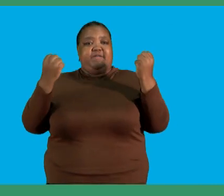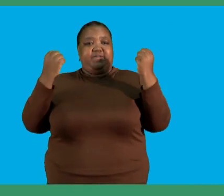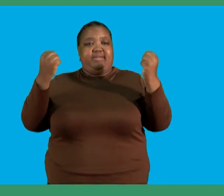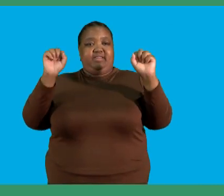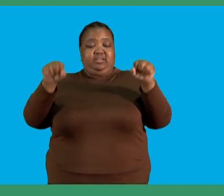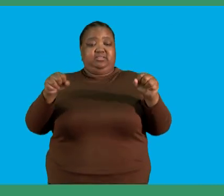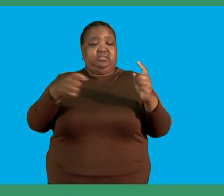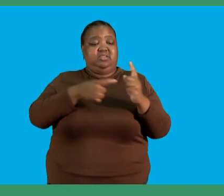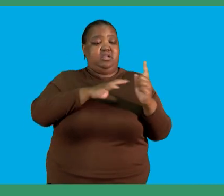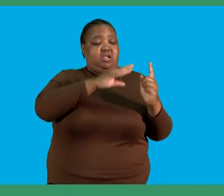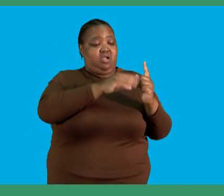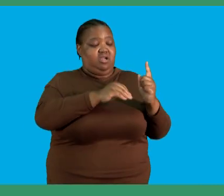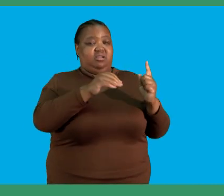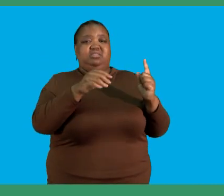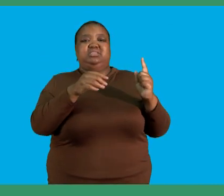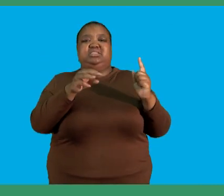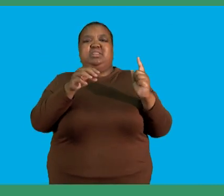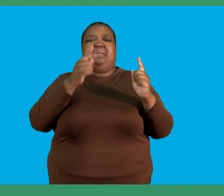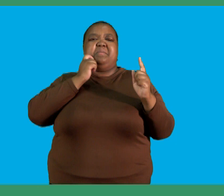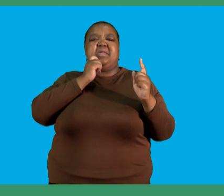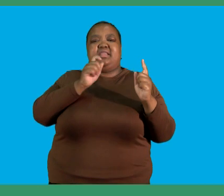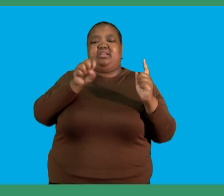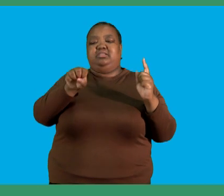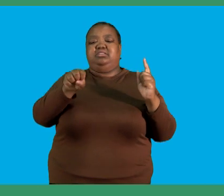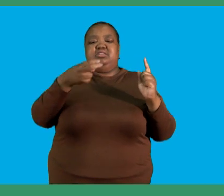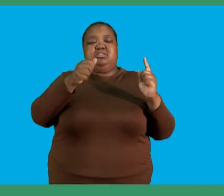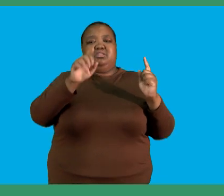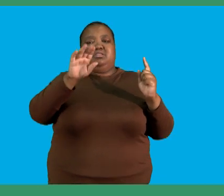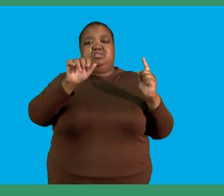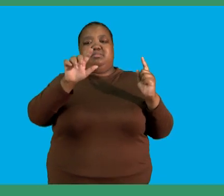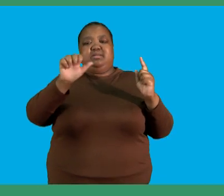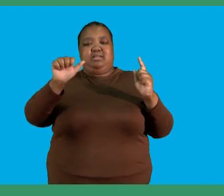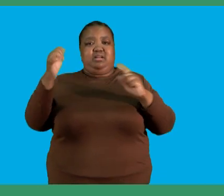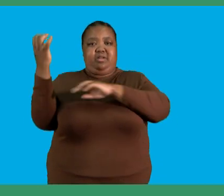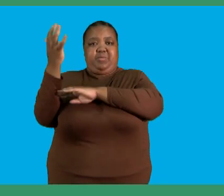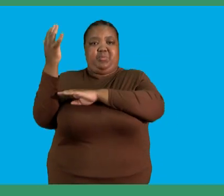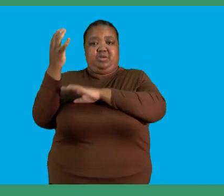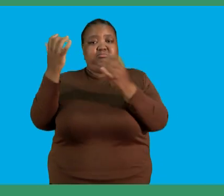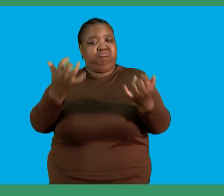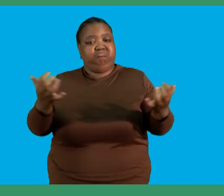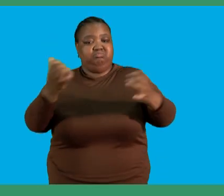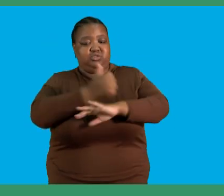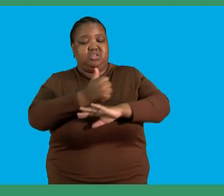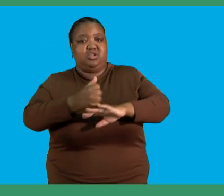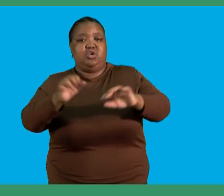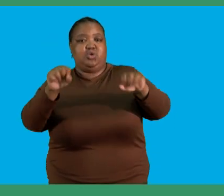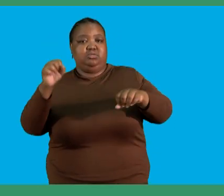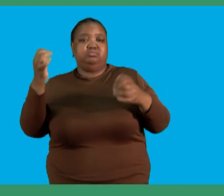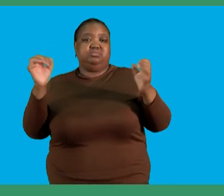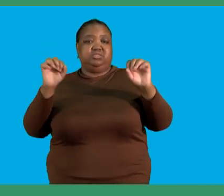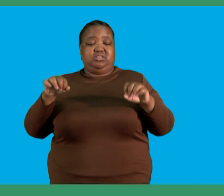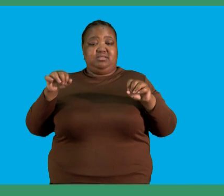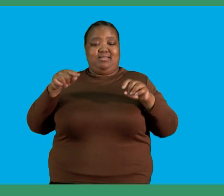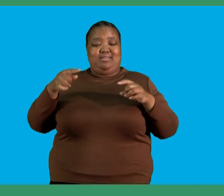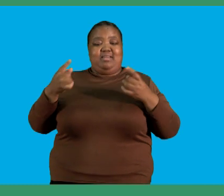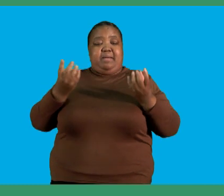requested Mr. Chabalala to present the business financial statements to various stakeholders. He distributed printed